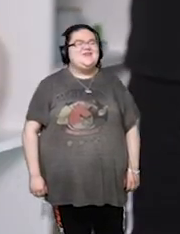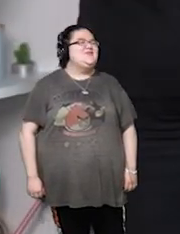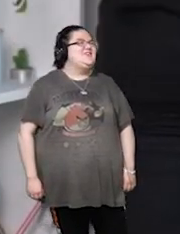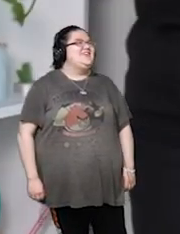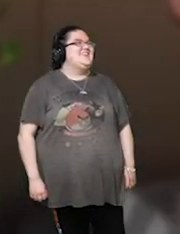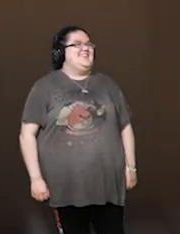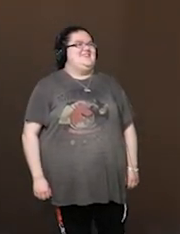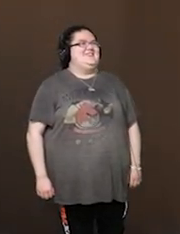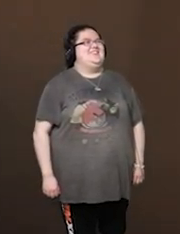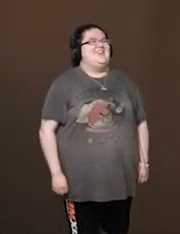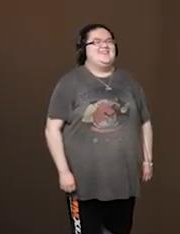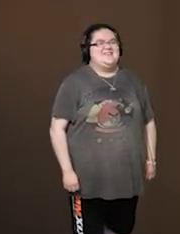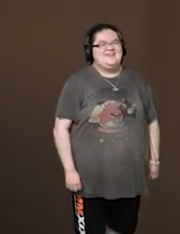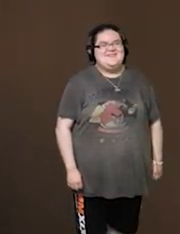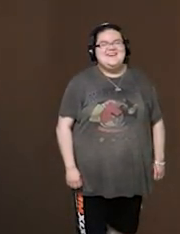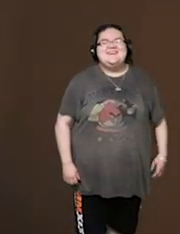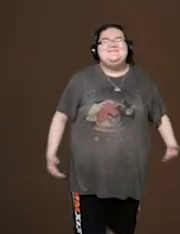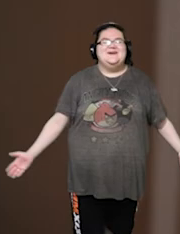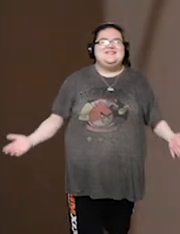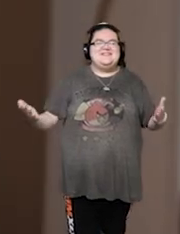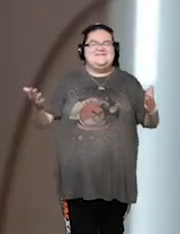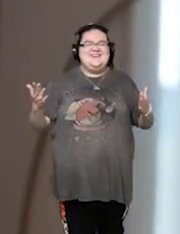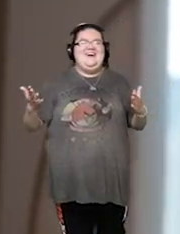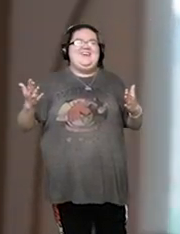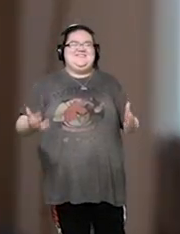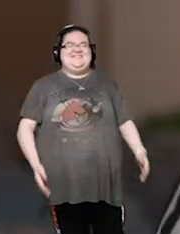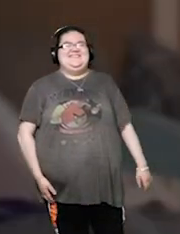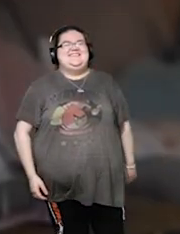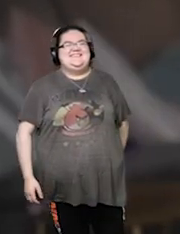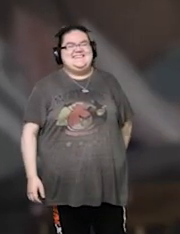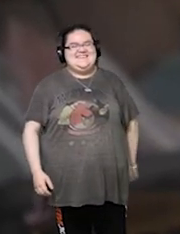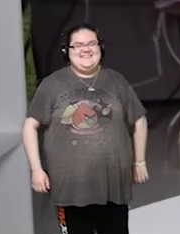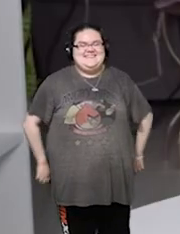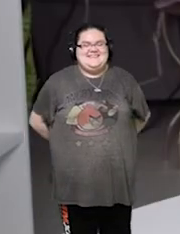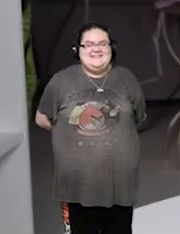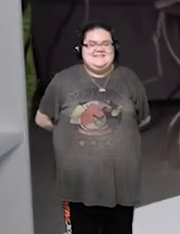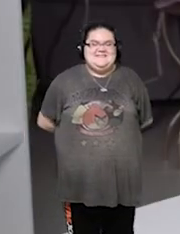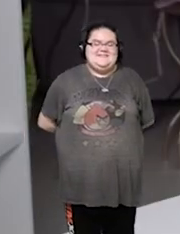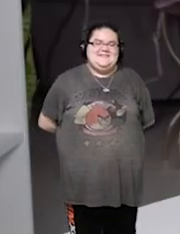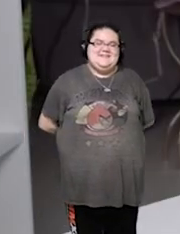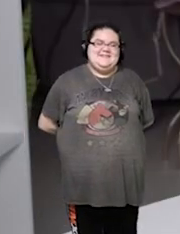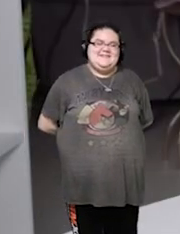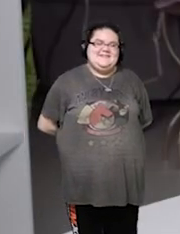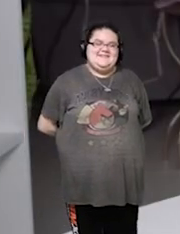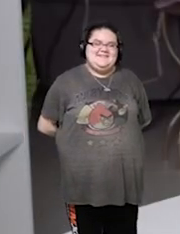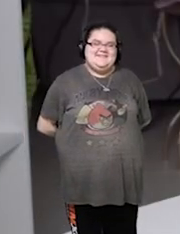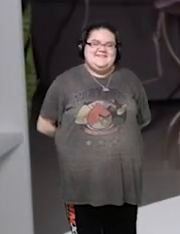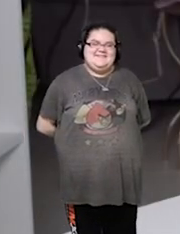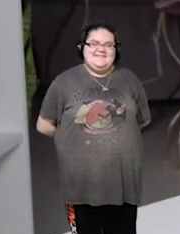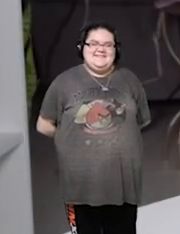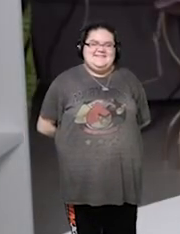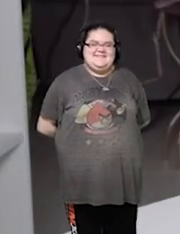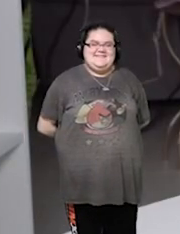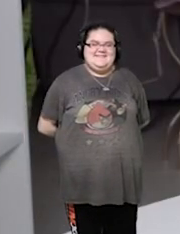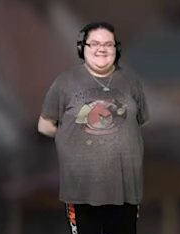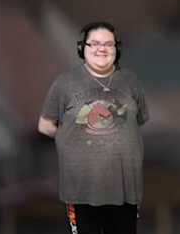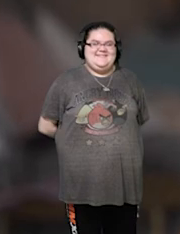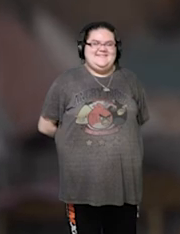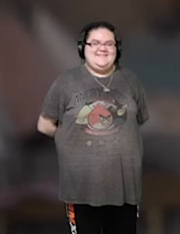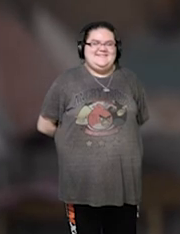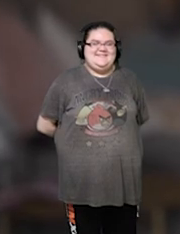what the hell? Josh is too good at this. Same, Izzy. It pisses me off. See that? You see me? All bright with hibiscus night cream. Fuck